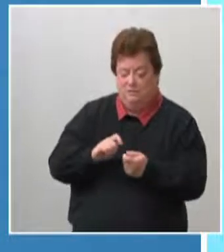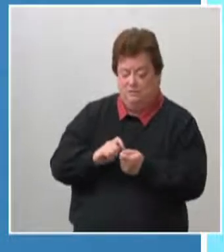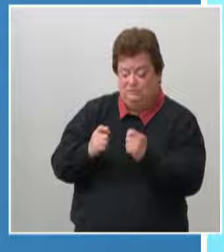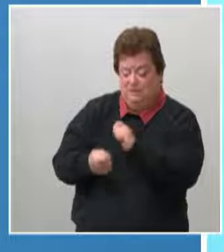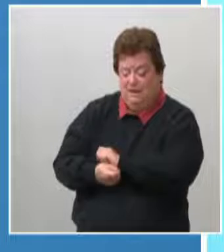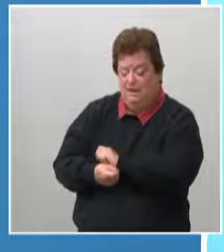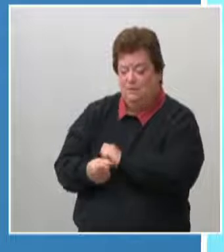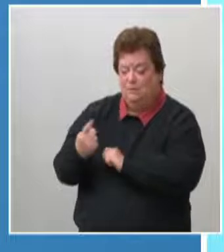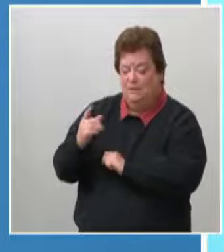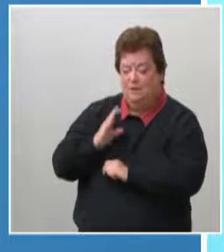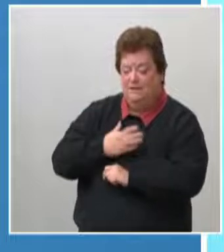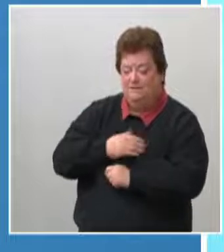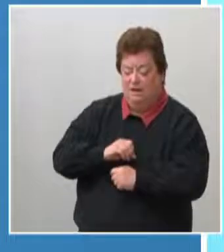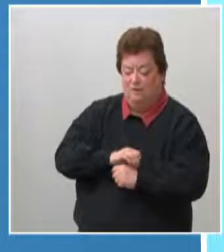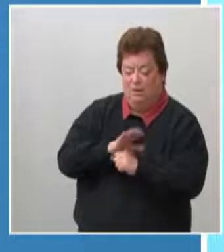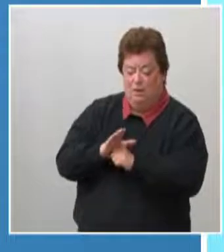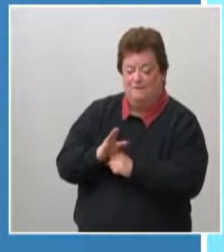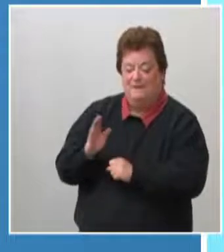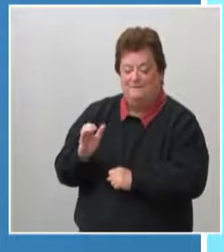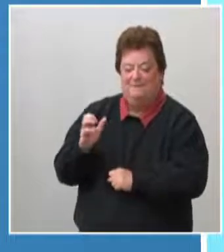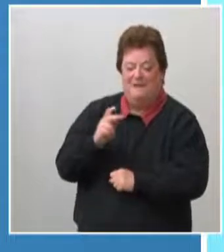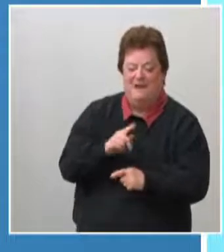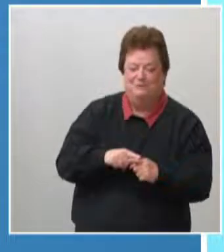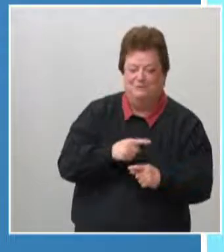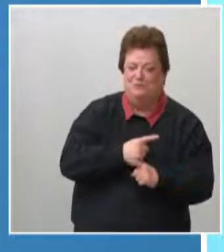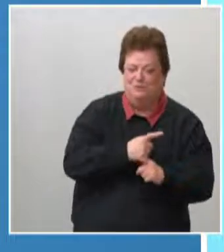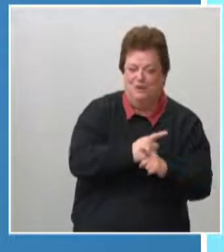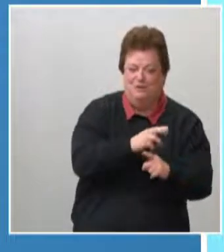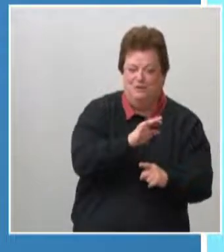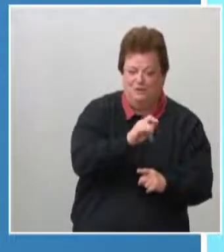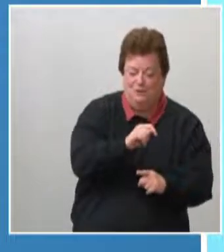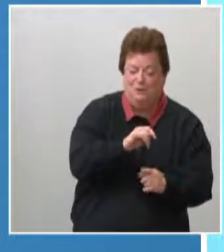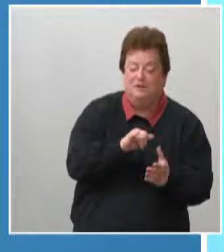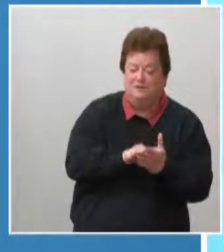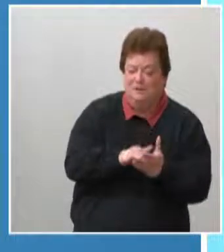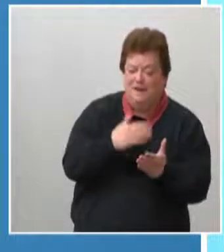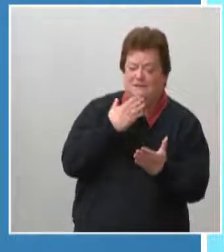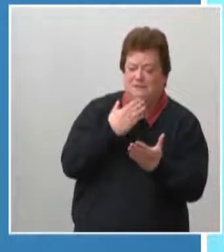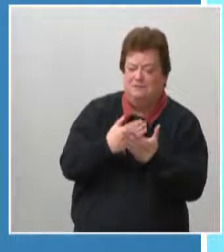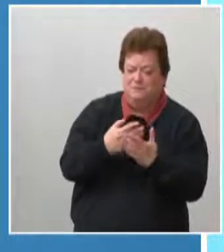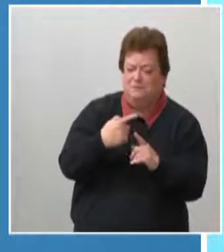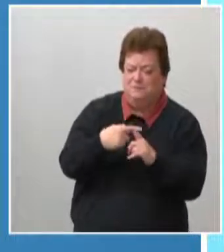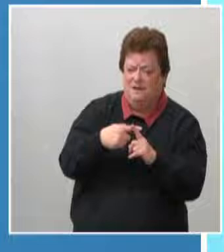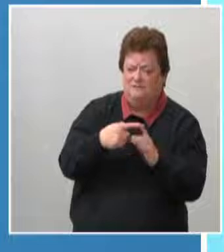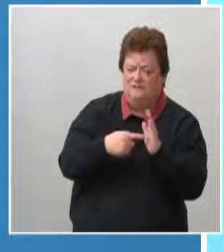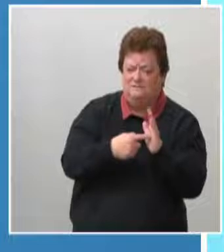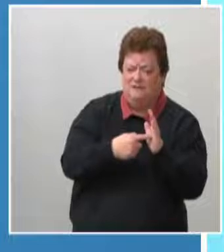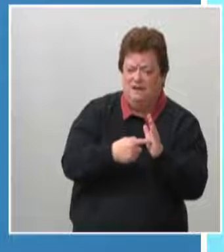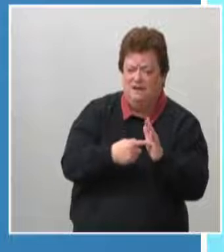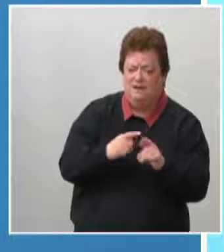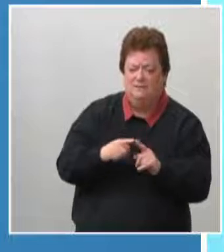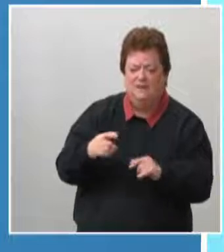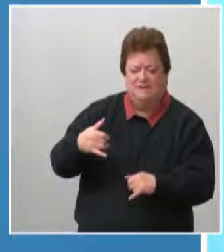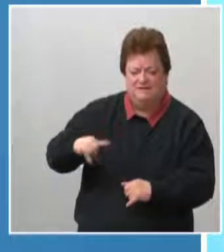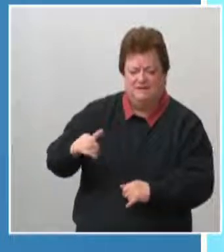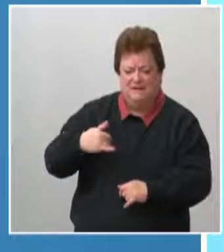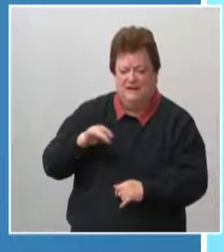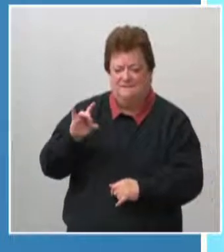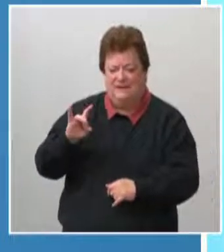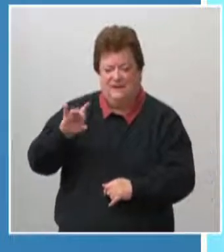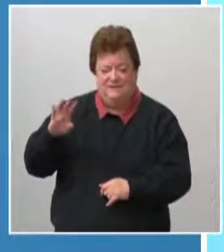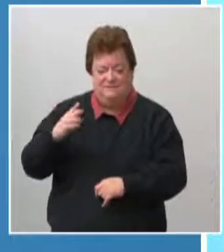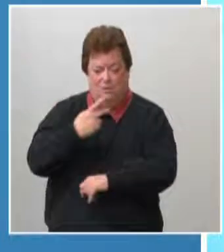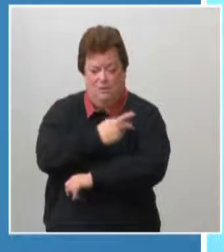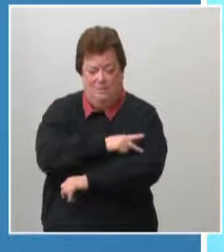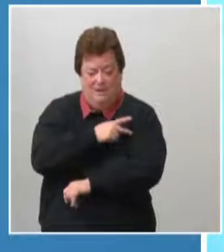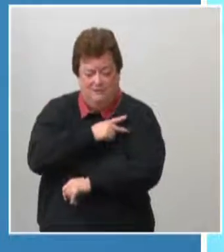our COVID units back to a regular unit, so that's a good sign. But we still have 84 COVID patients that